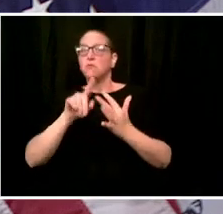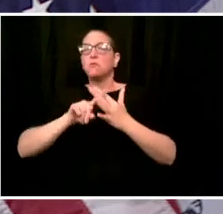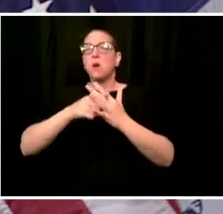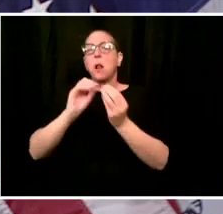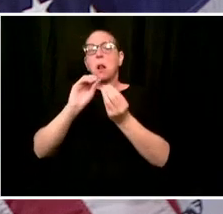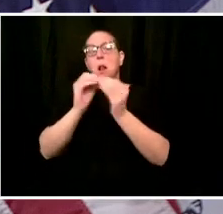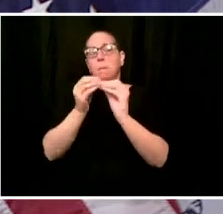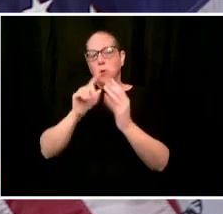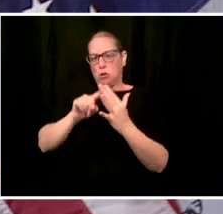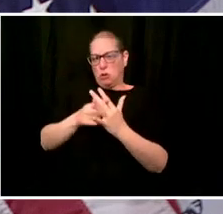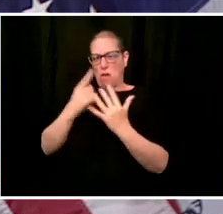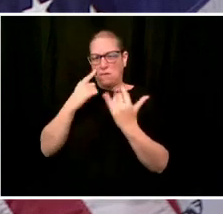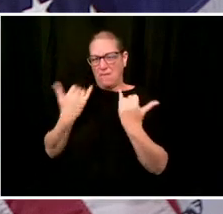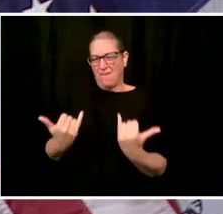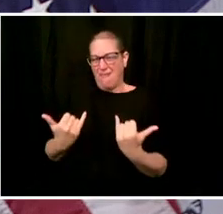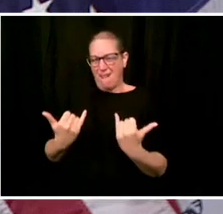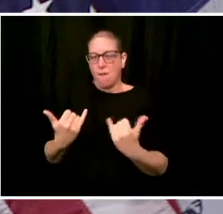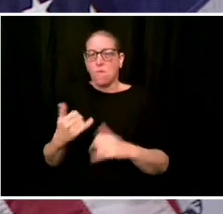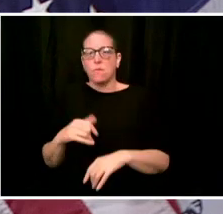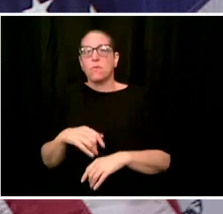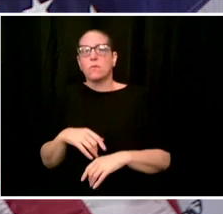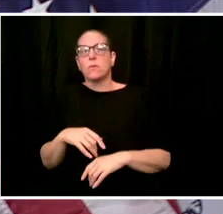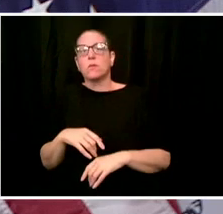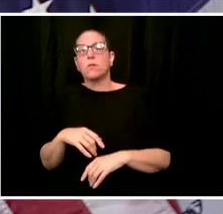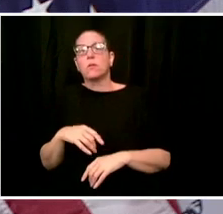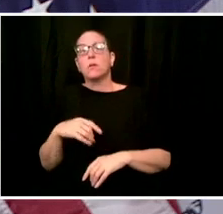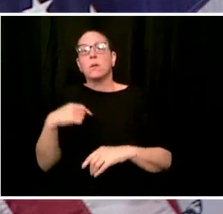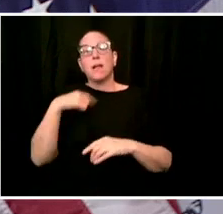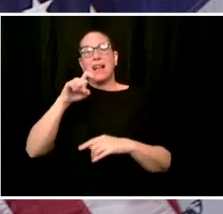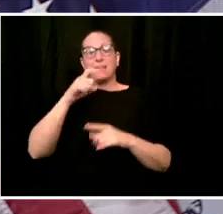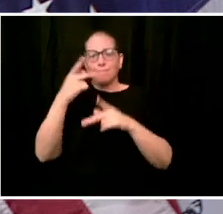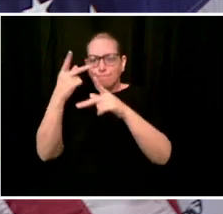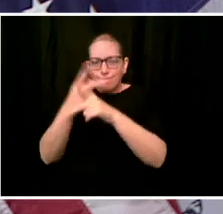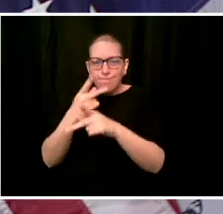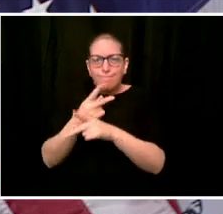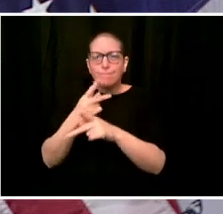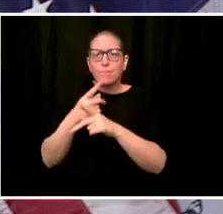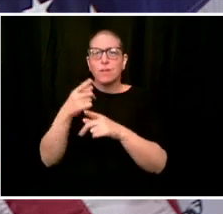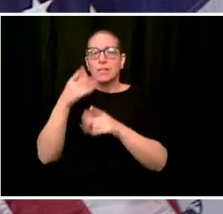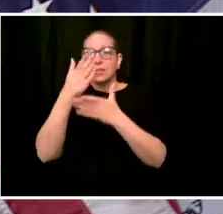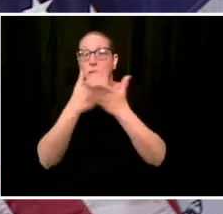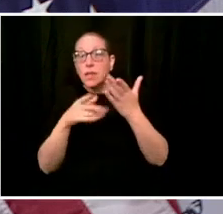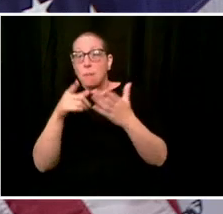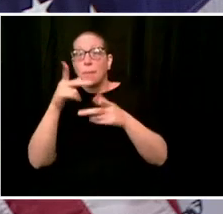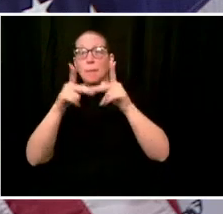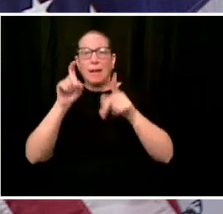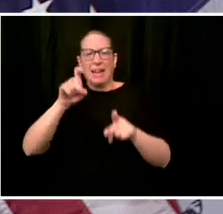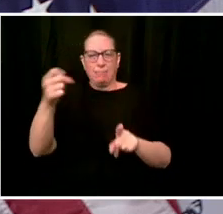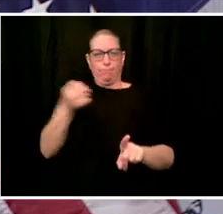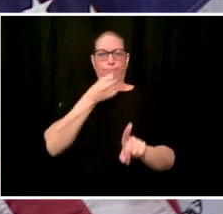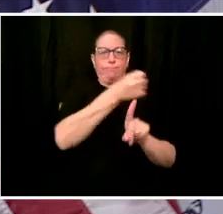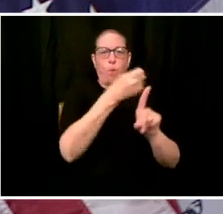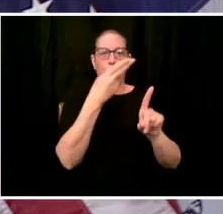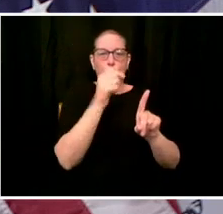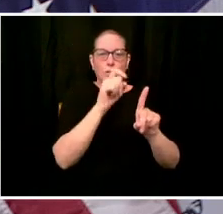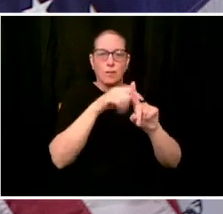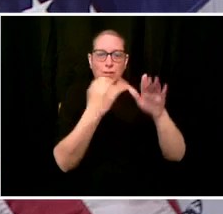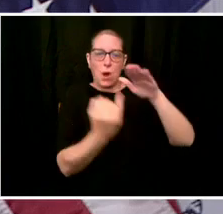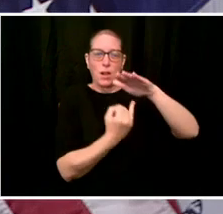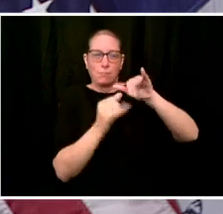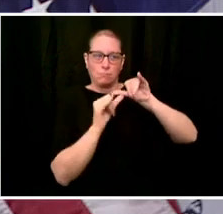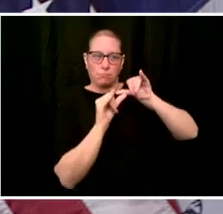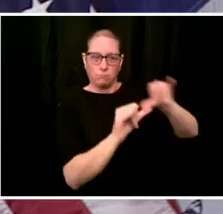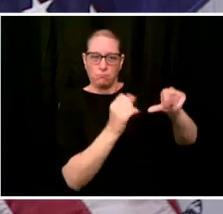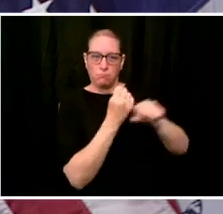need isolation, how many will prefer to stay in their own homes and make the right accommodations to isolate at